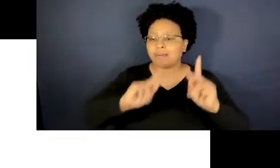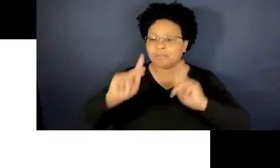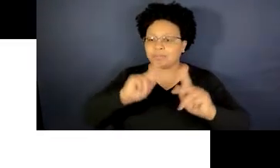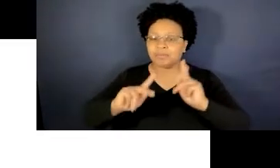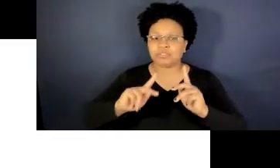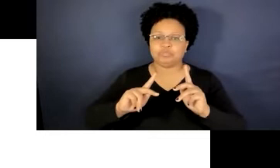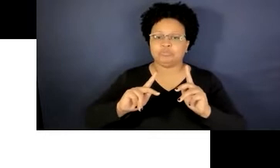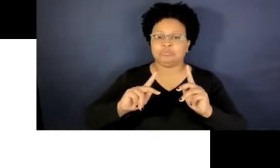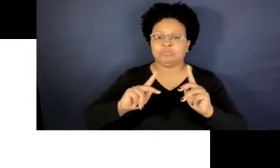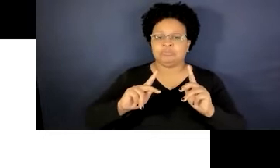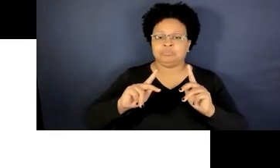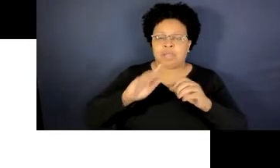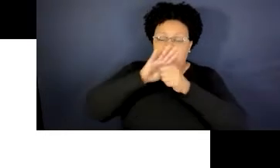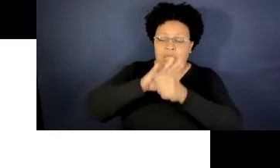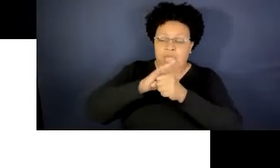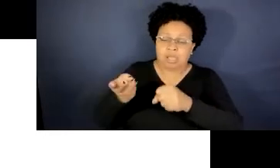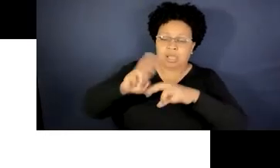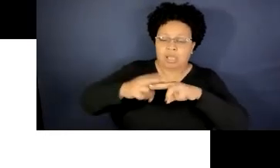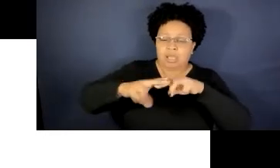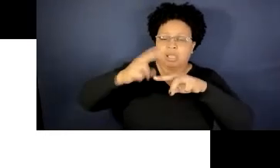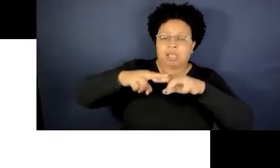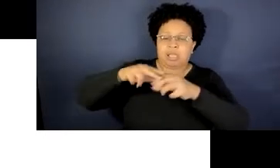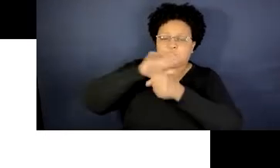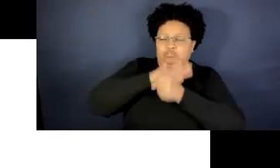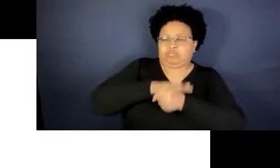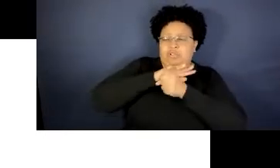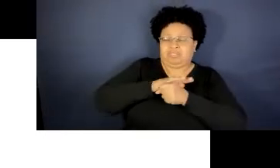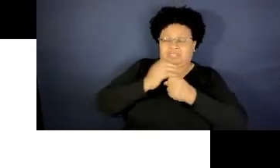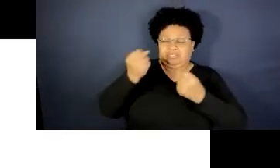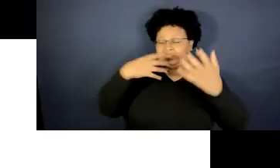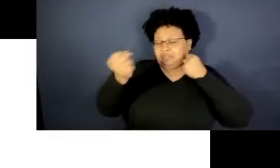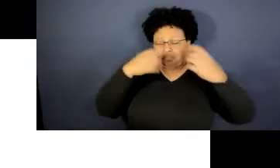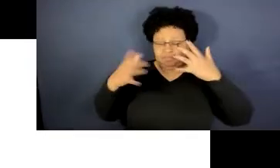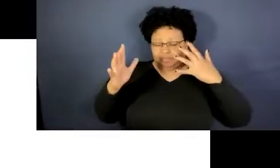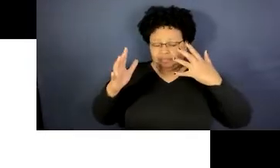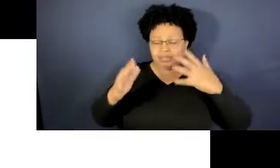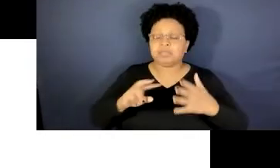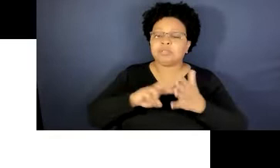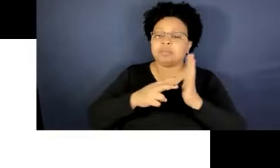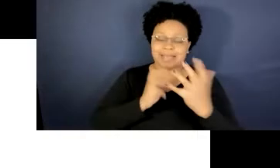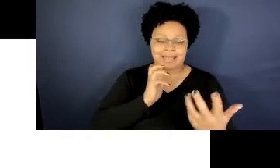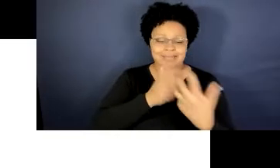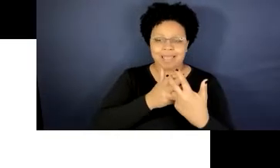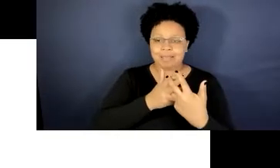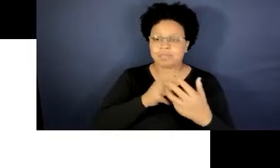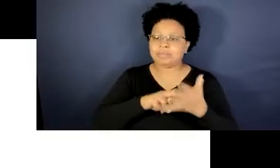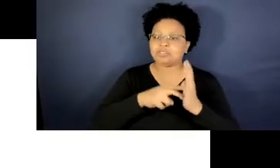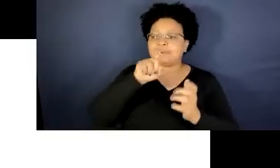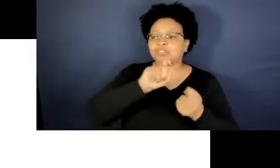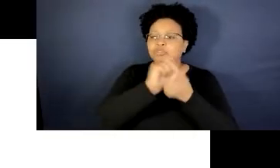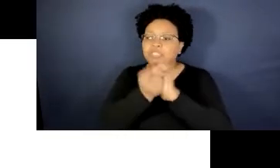Now, look at these words, adapting. That means you've got to change, modify, alter